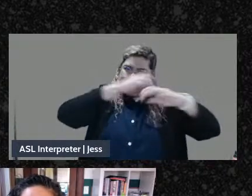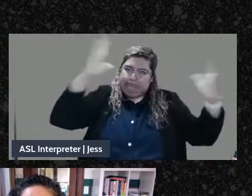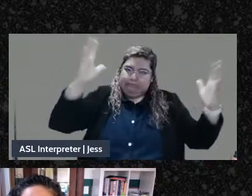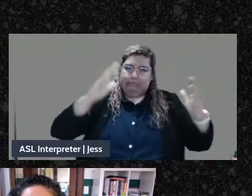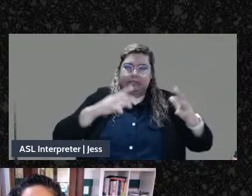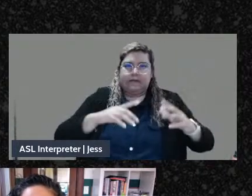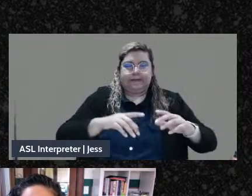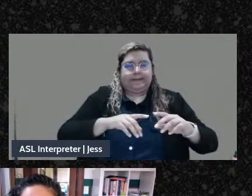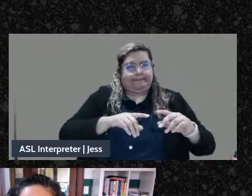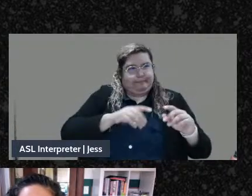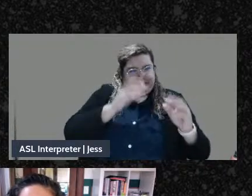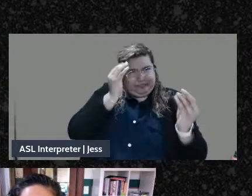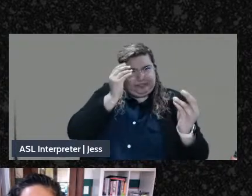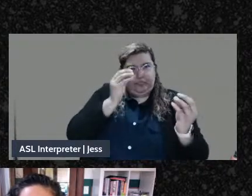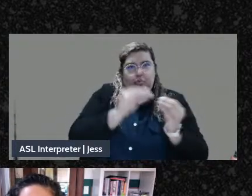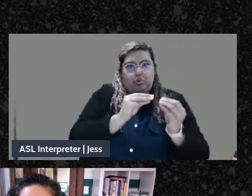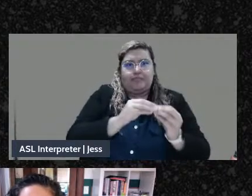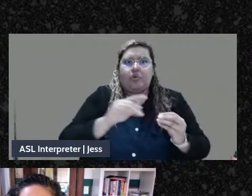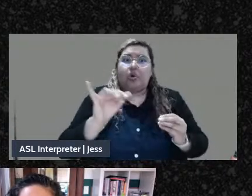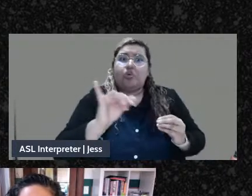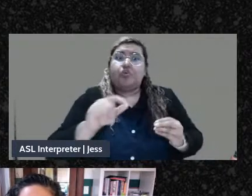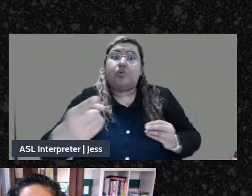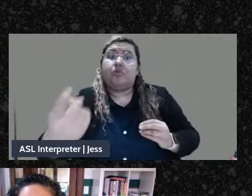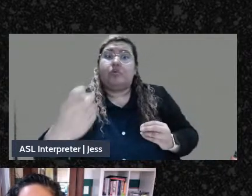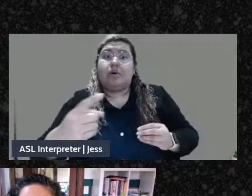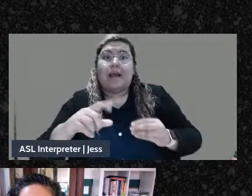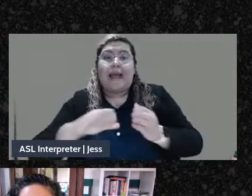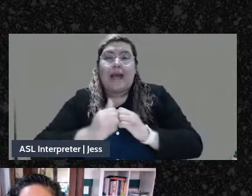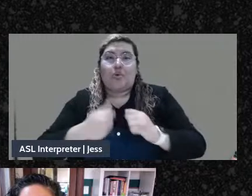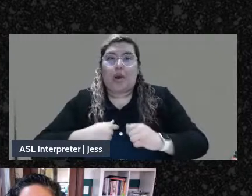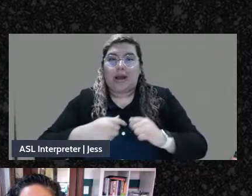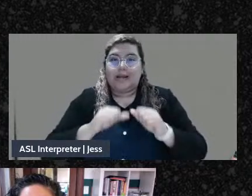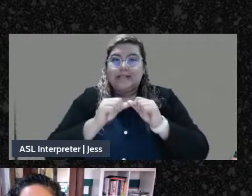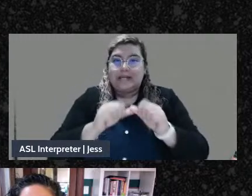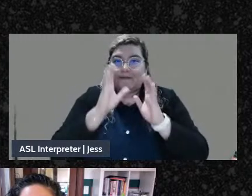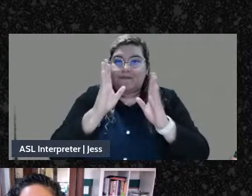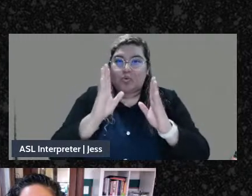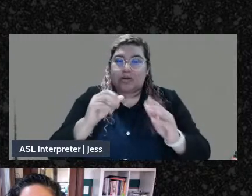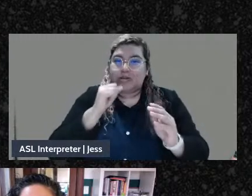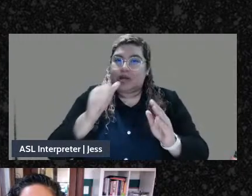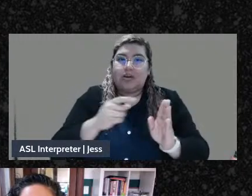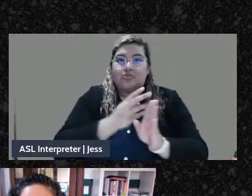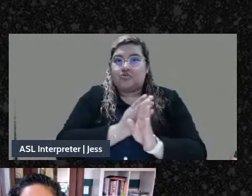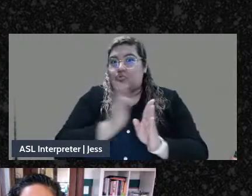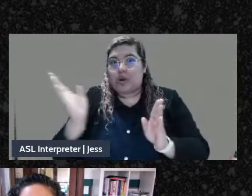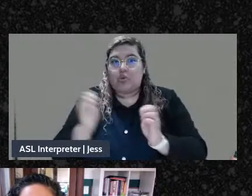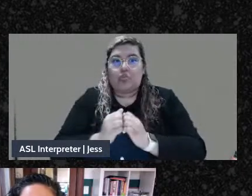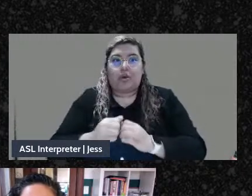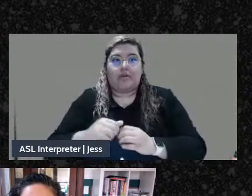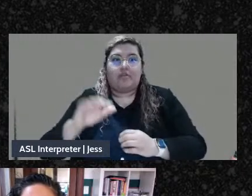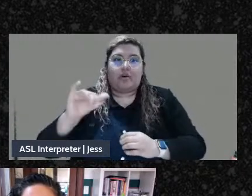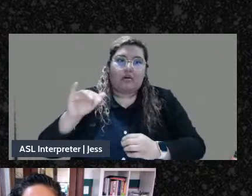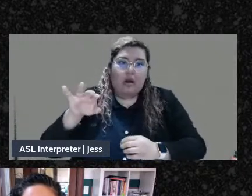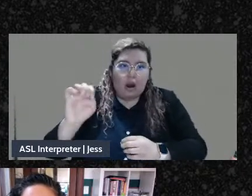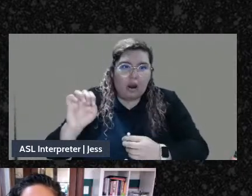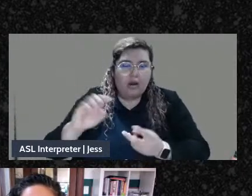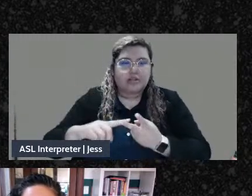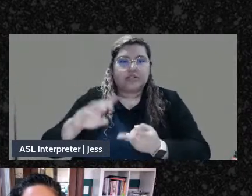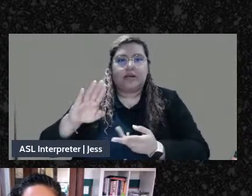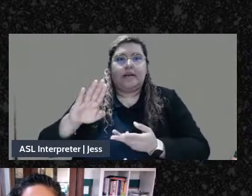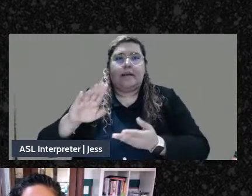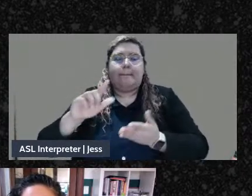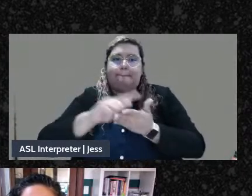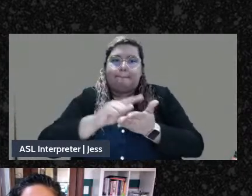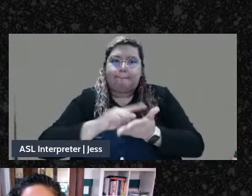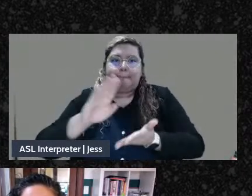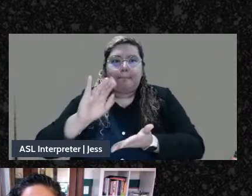answer this question briefly about how do you stay focused to not get derailed by causes and bills and changes that look like they're moving towards